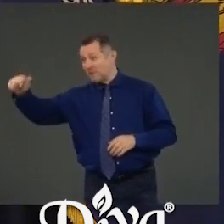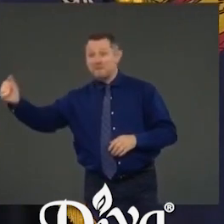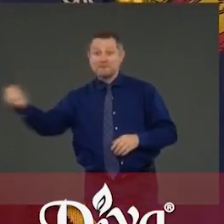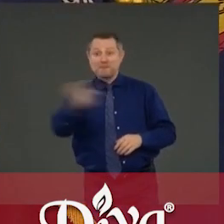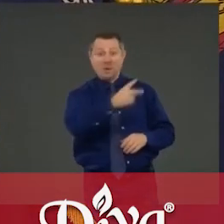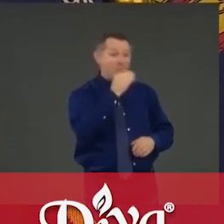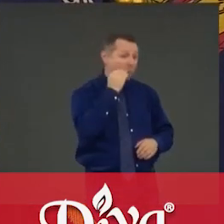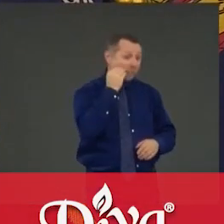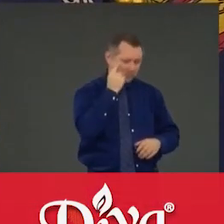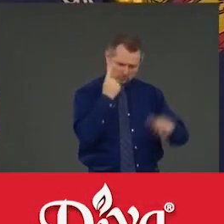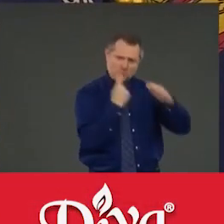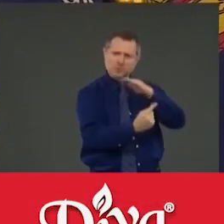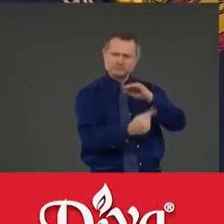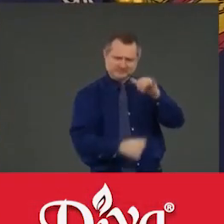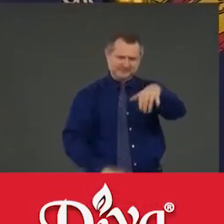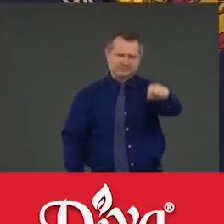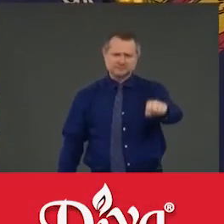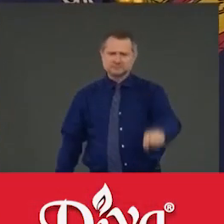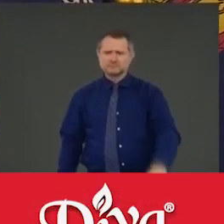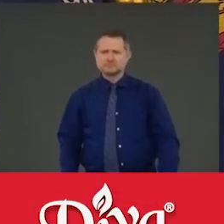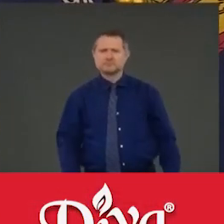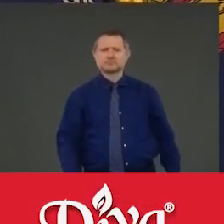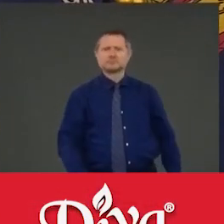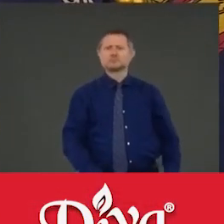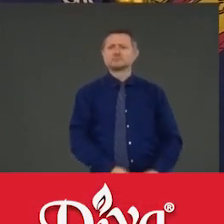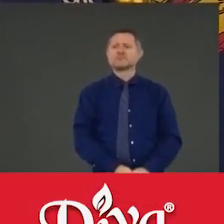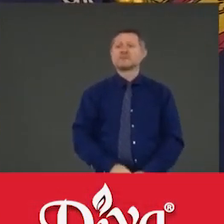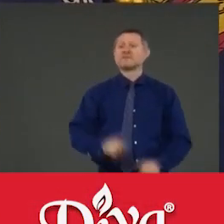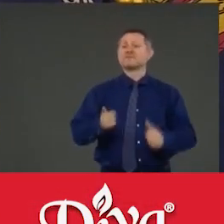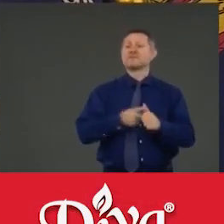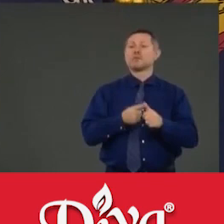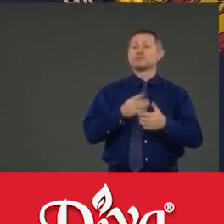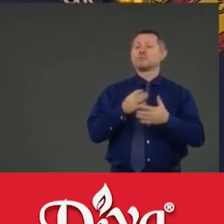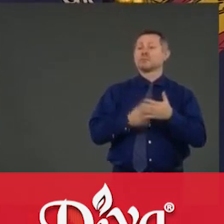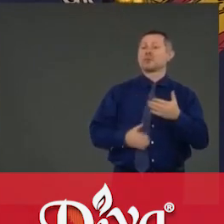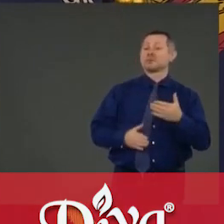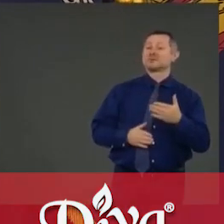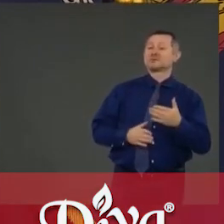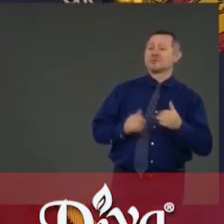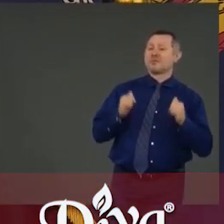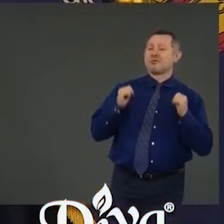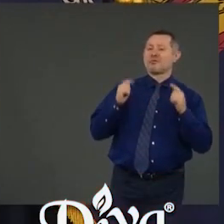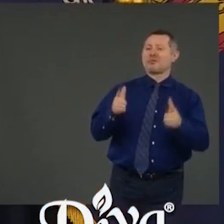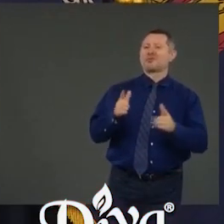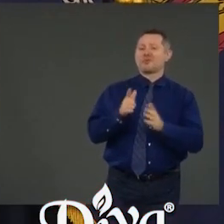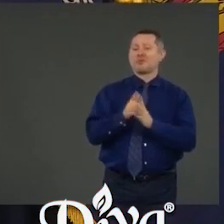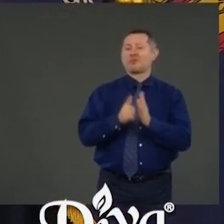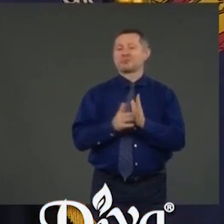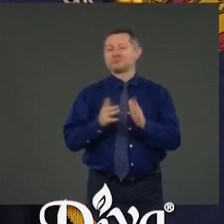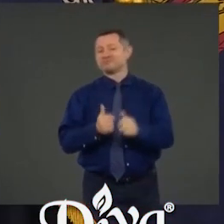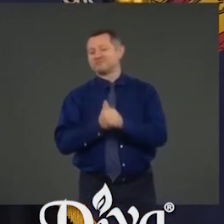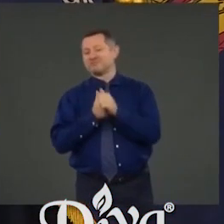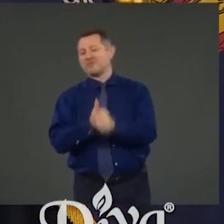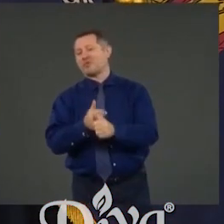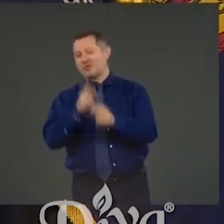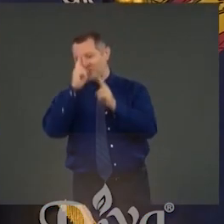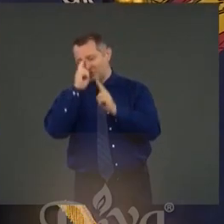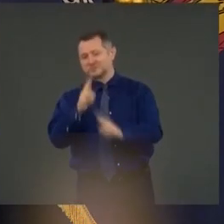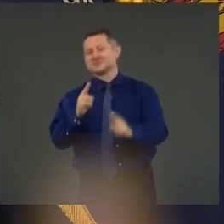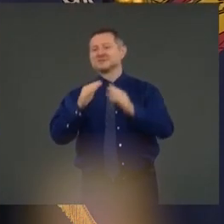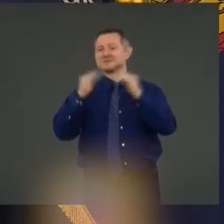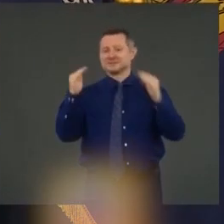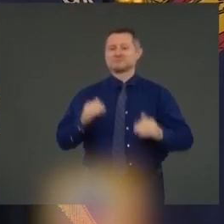Second part is yes. One, you could argue that every law is the honor system until you get caught,